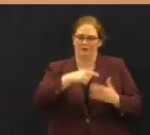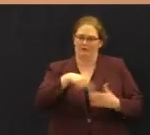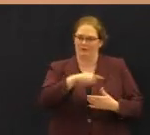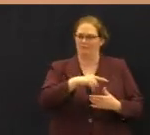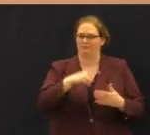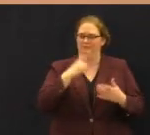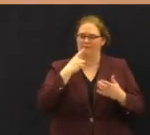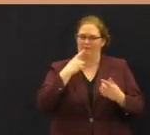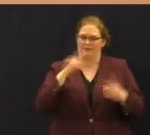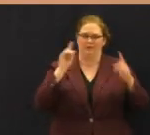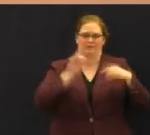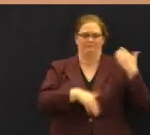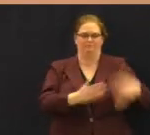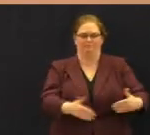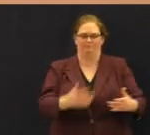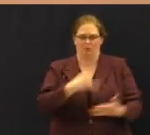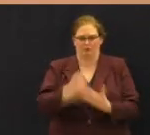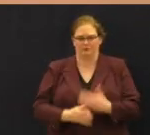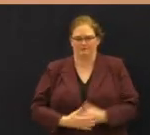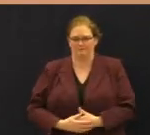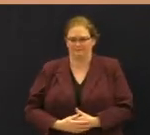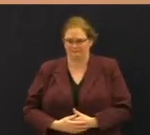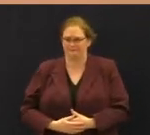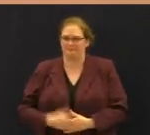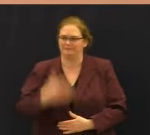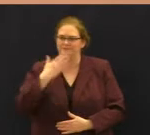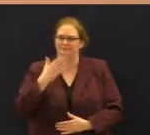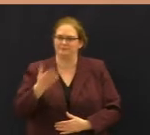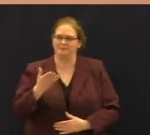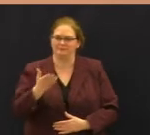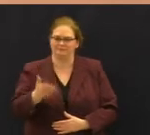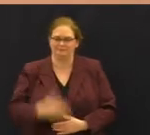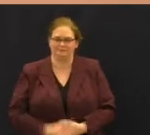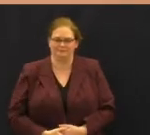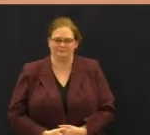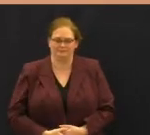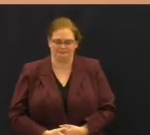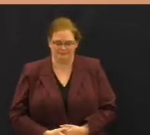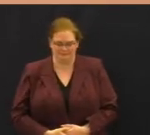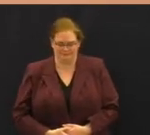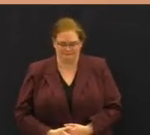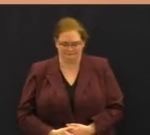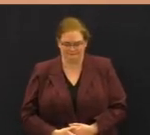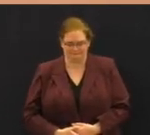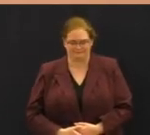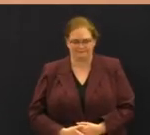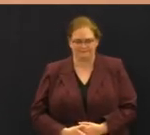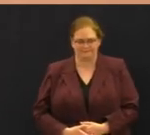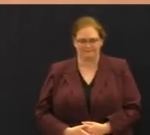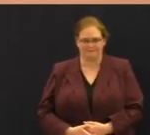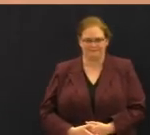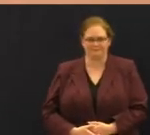this project off the ground. Thank you, Mr. Barth, please. We're eager to hear about it.